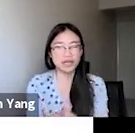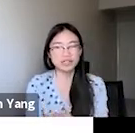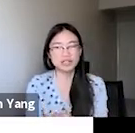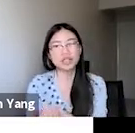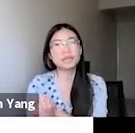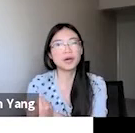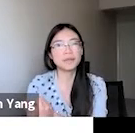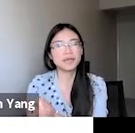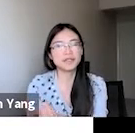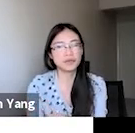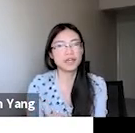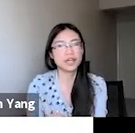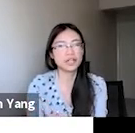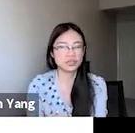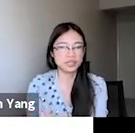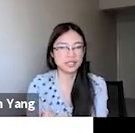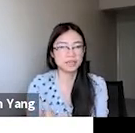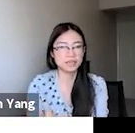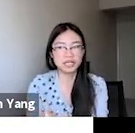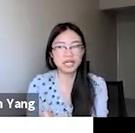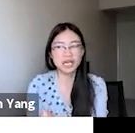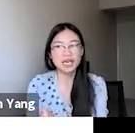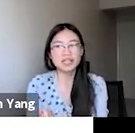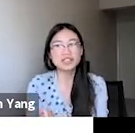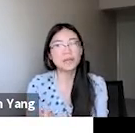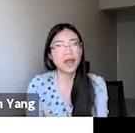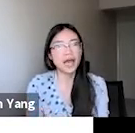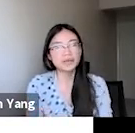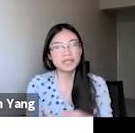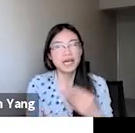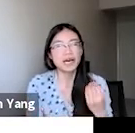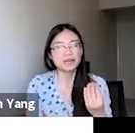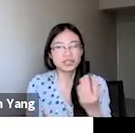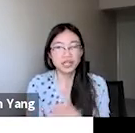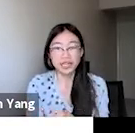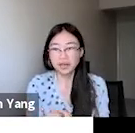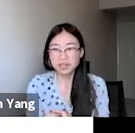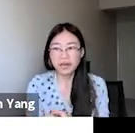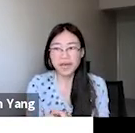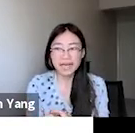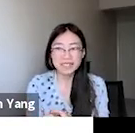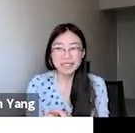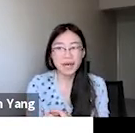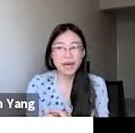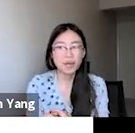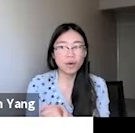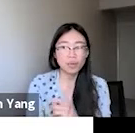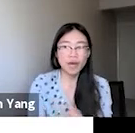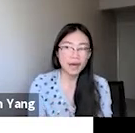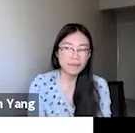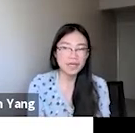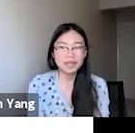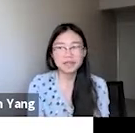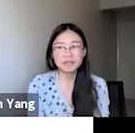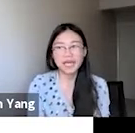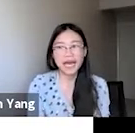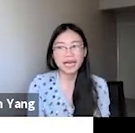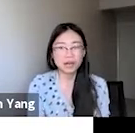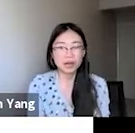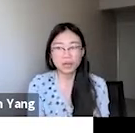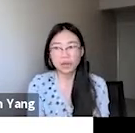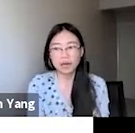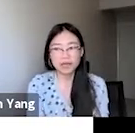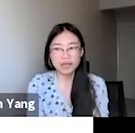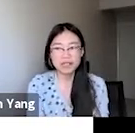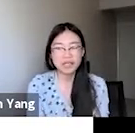is a great teaching moment for children's STEM learning. So perhaps a teacher can also ask about what will happen if we